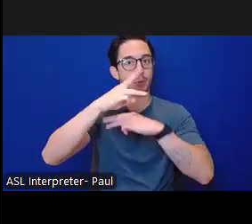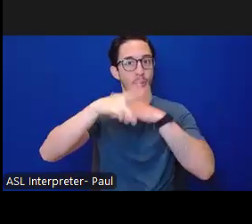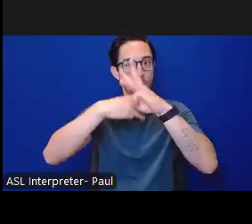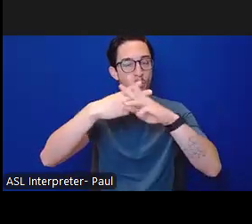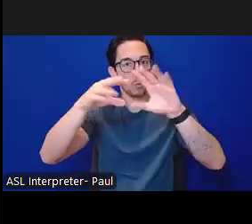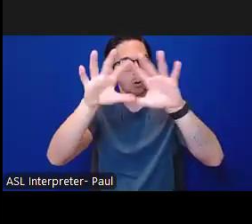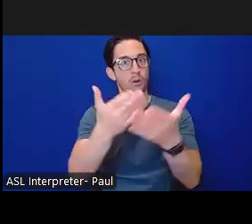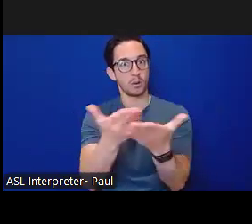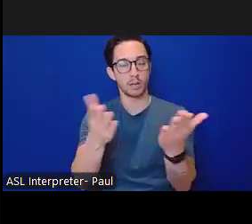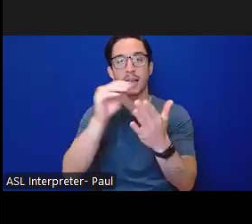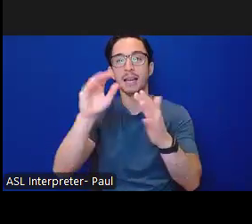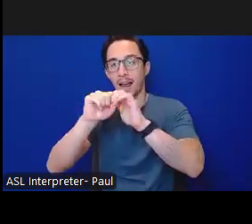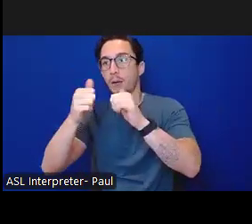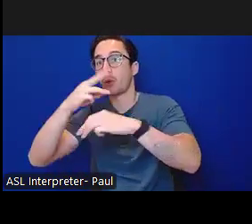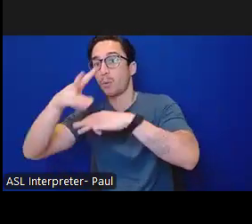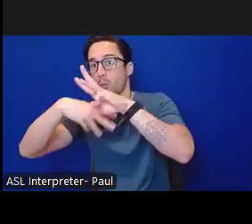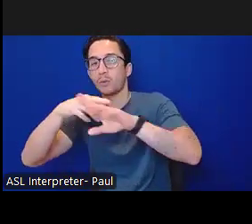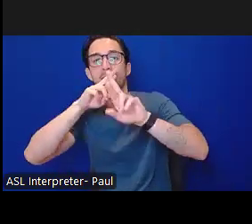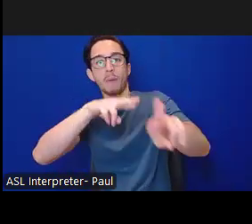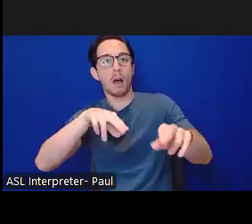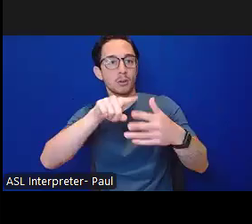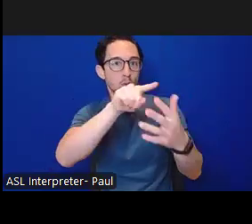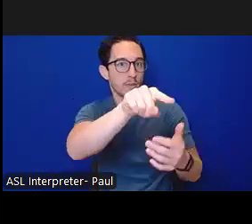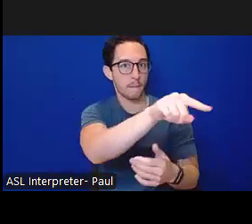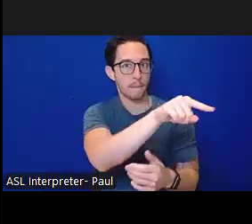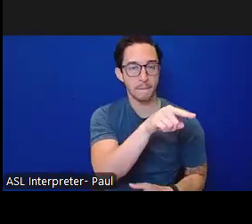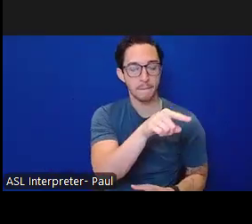world responds to them.